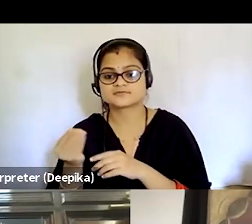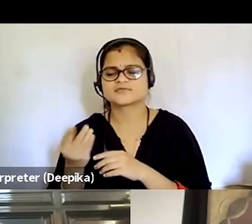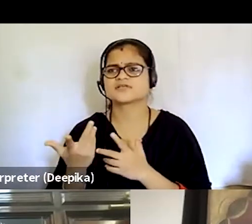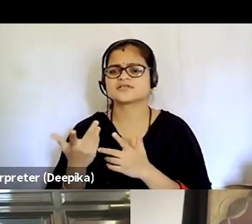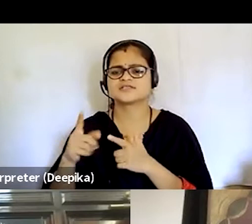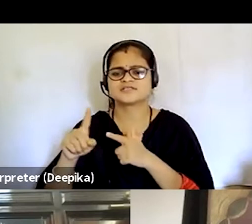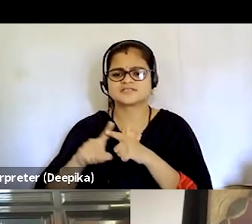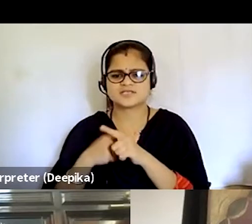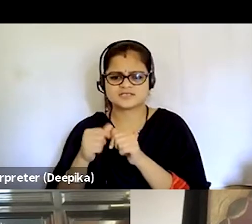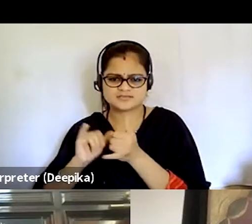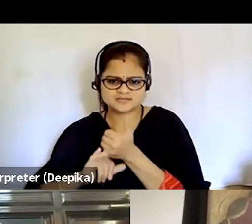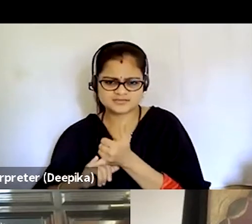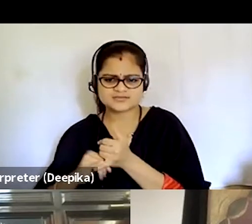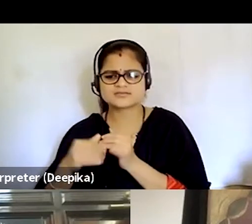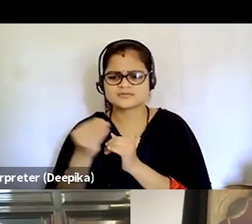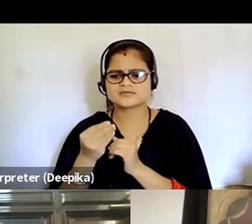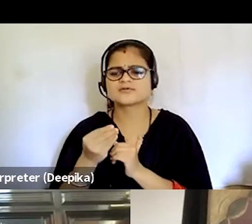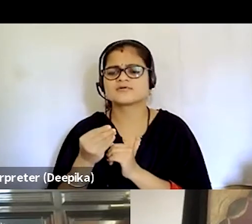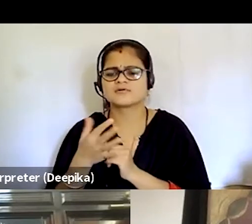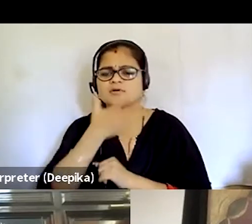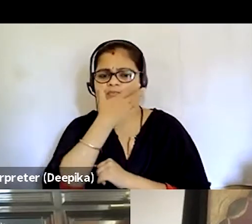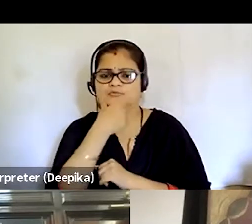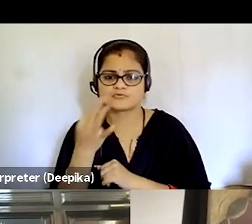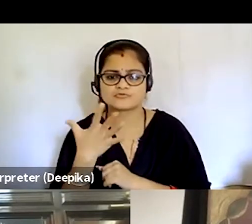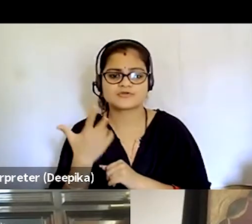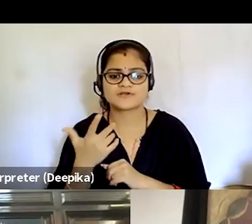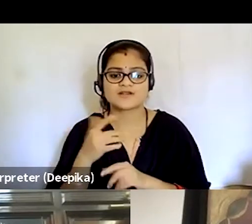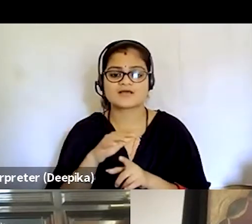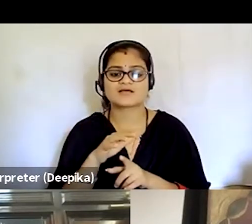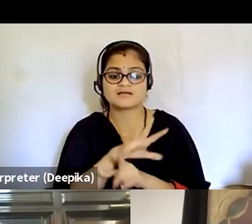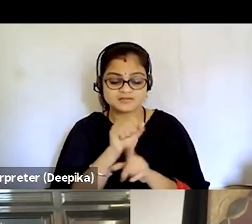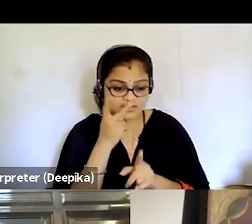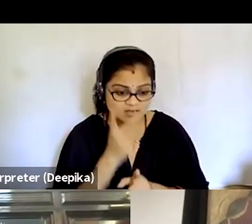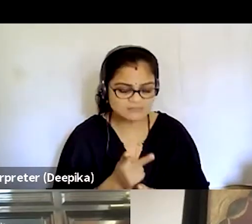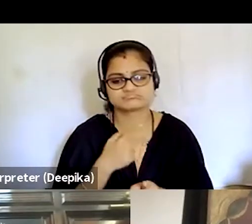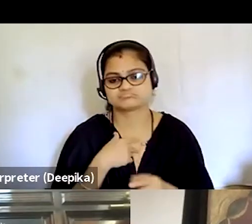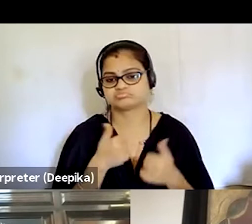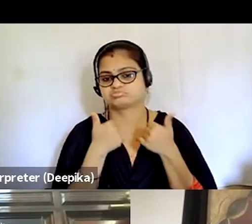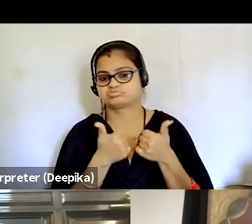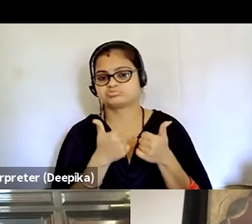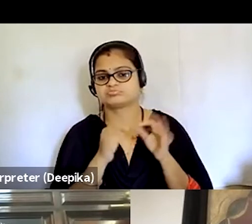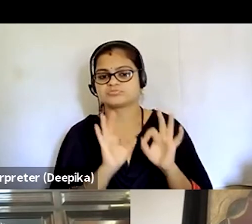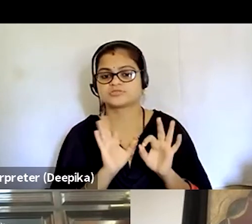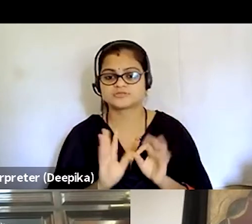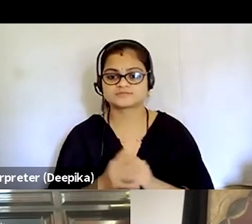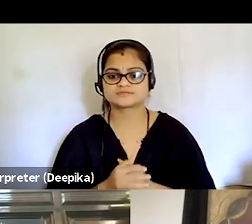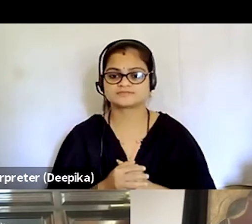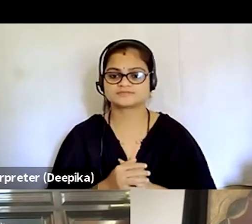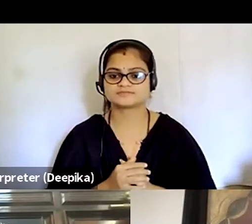not too many, but it's lovely because it was culturally super rich. And they would come in either solo or with a